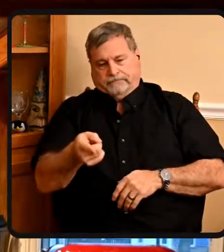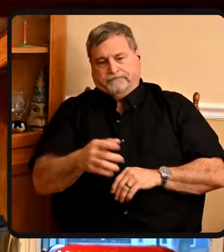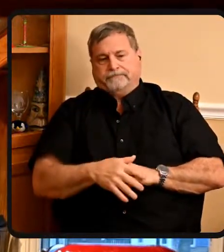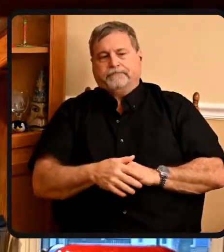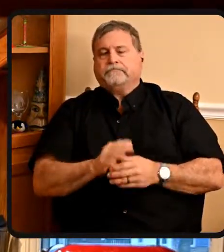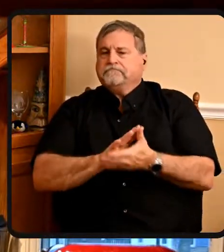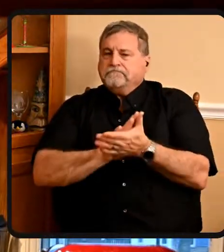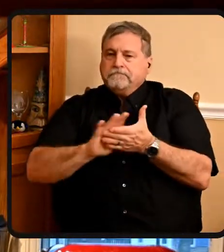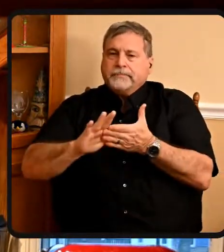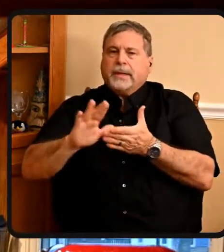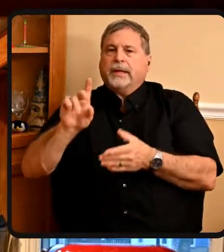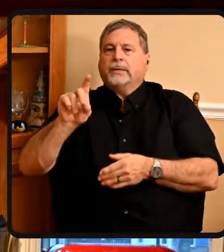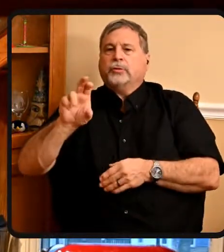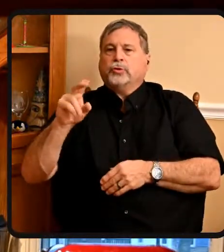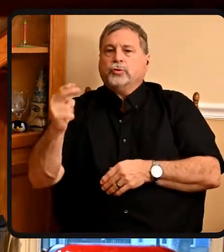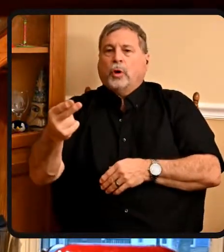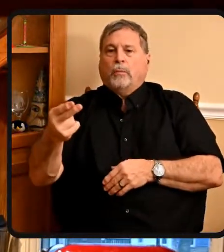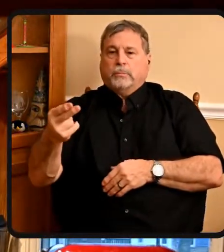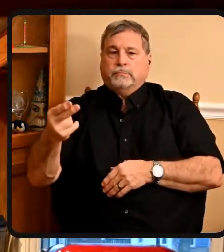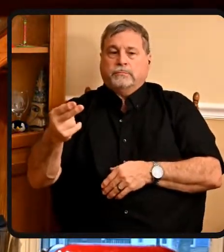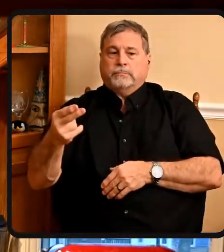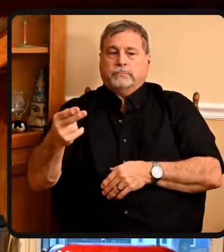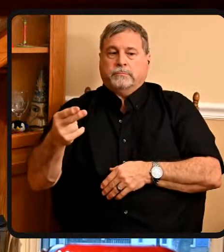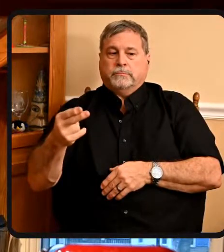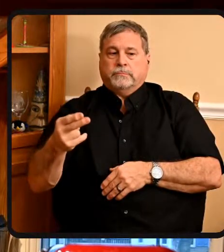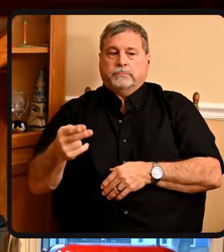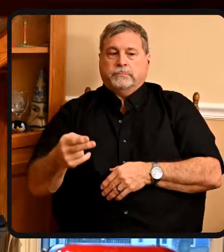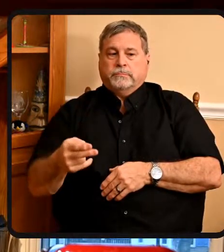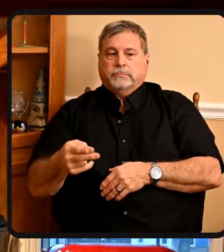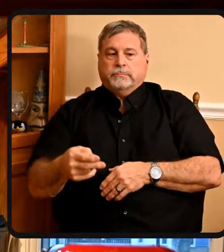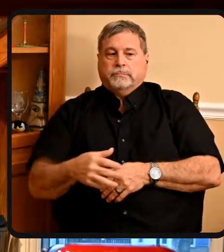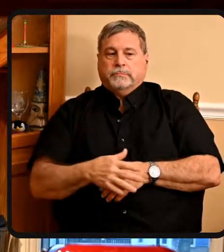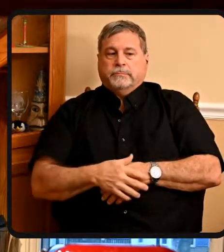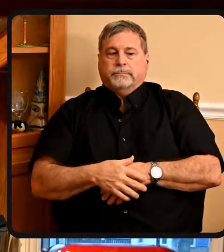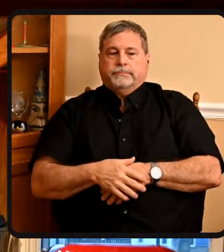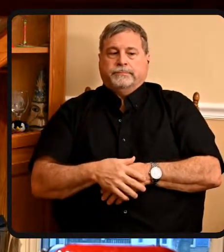And as you can see, nice dough.